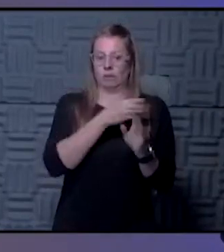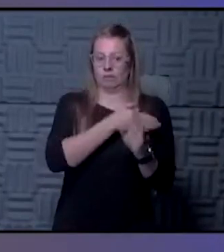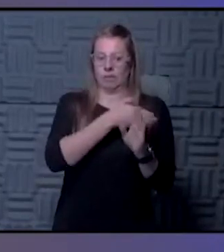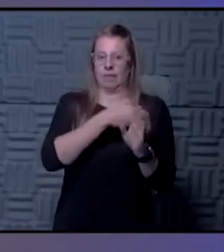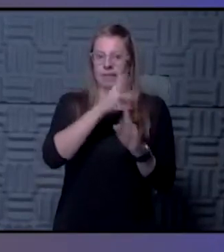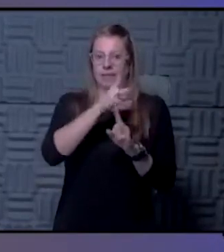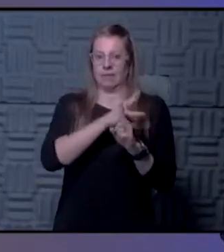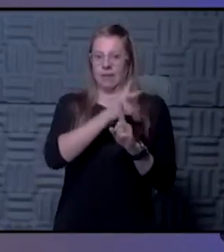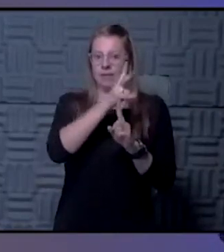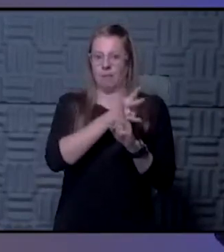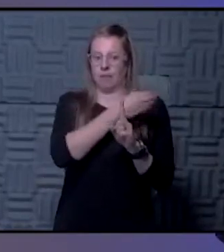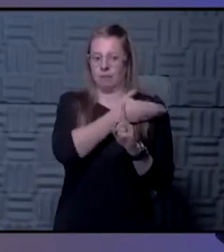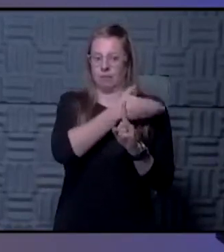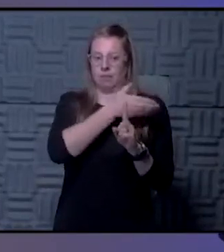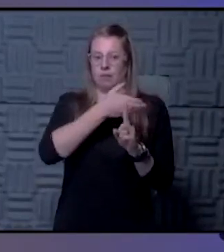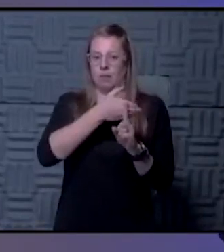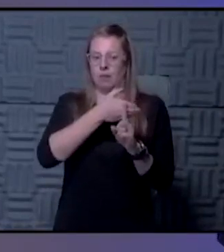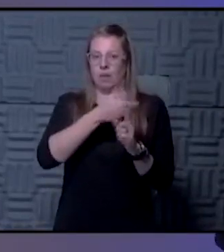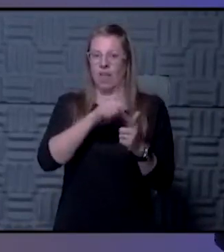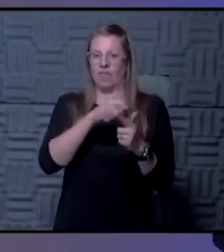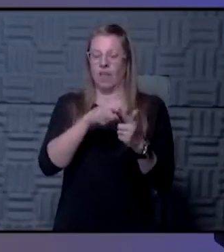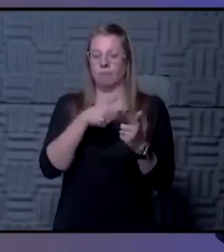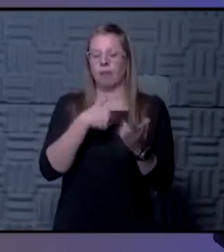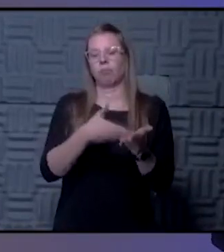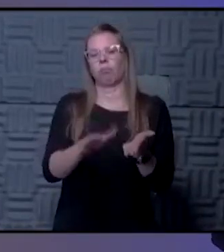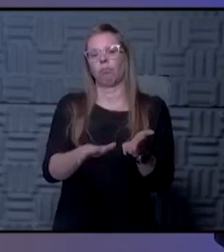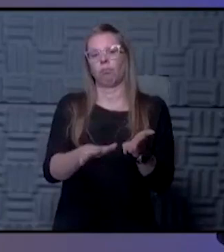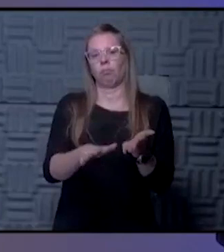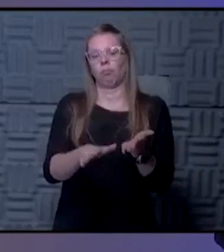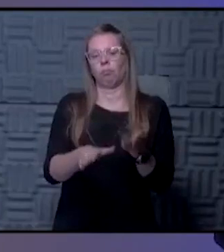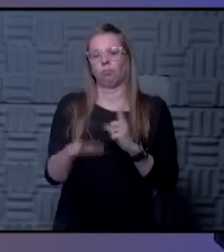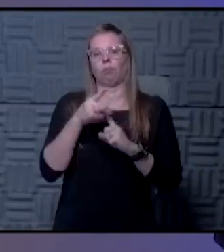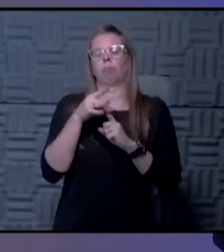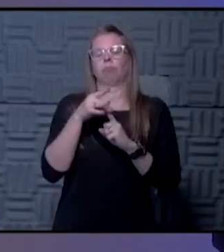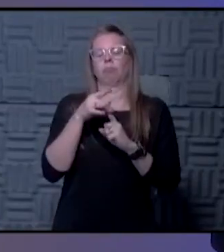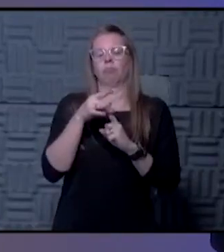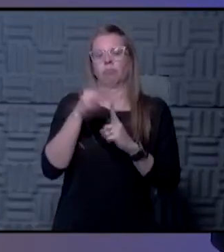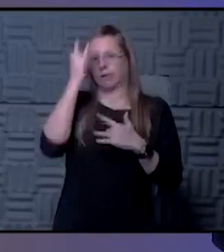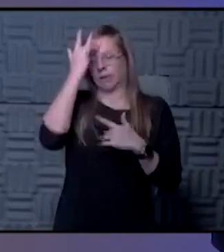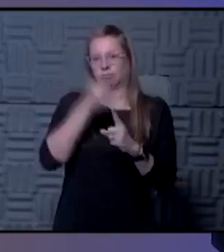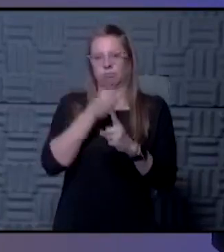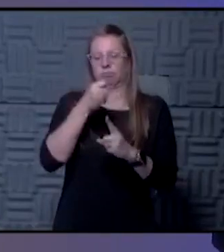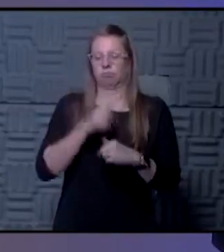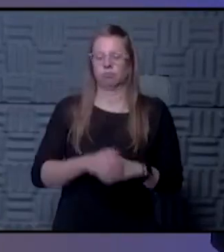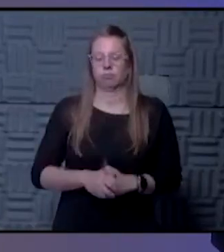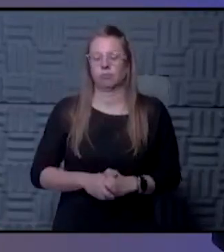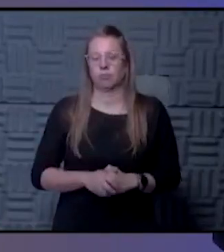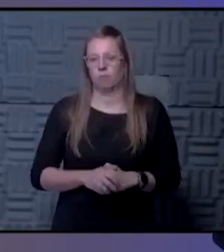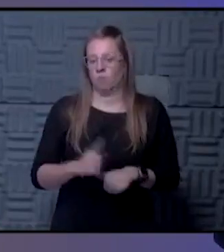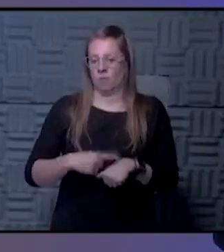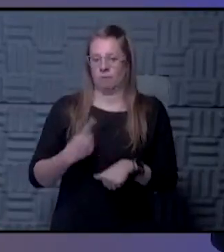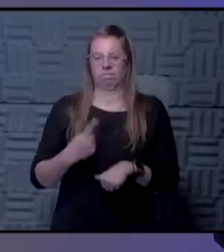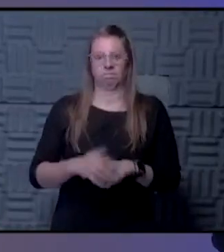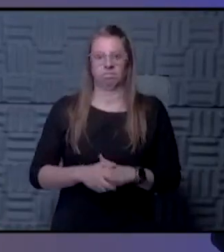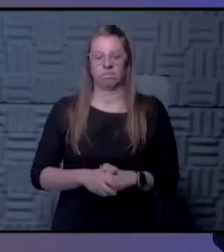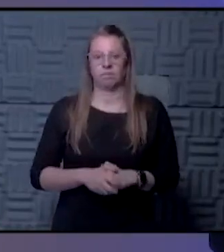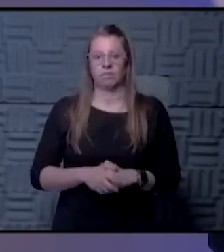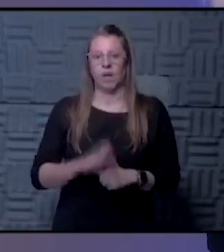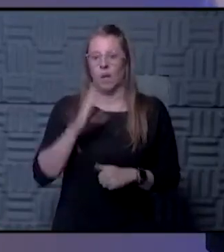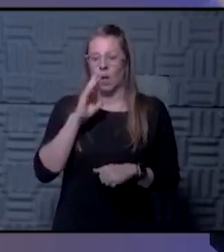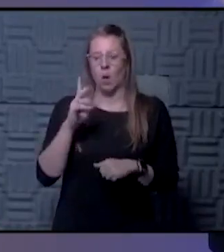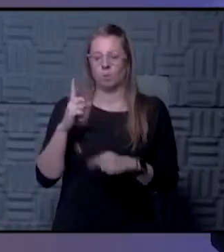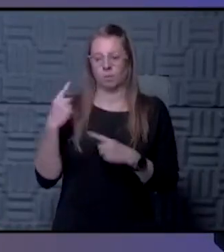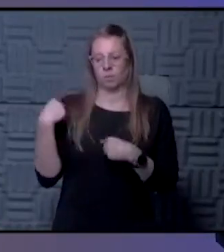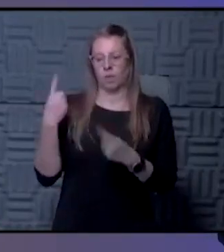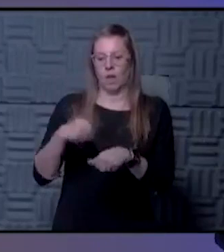I kind of let my guard down a little, and I get it. So definitely don't. I know it's been a long